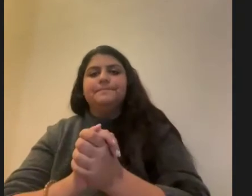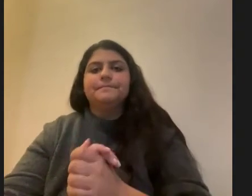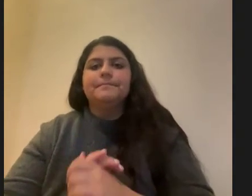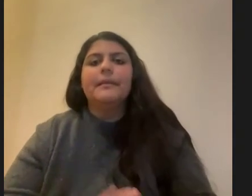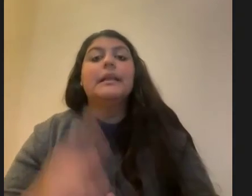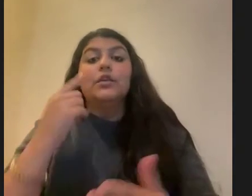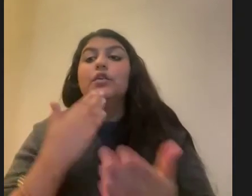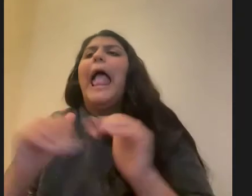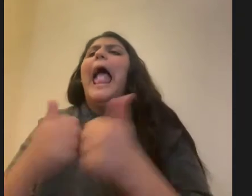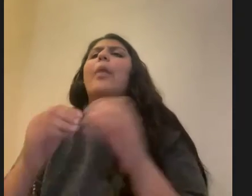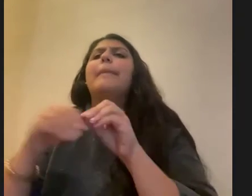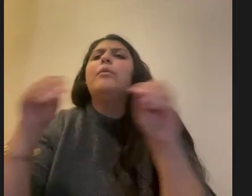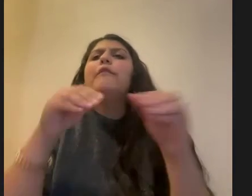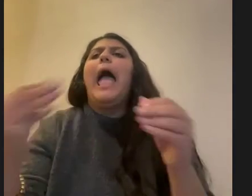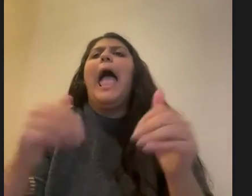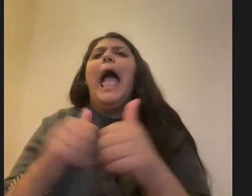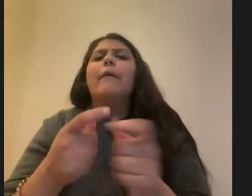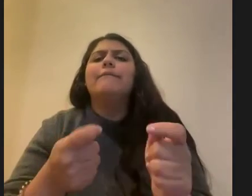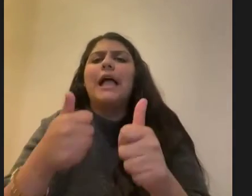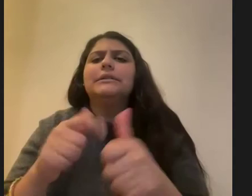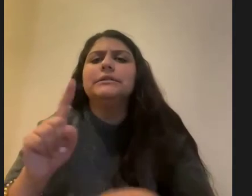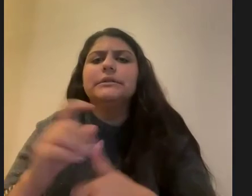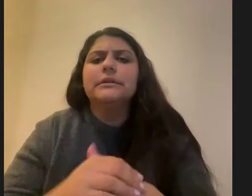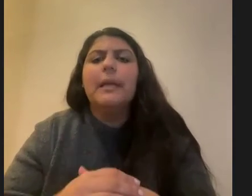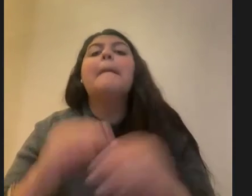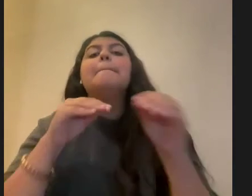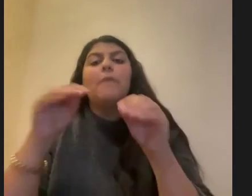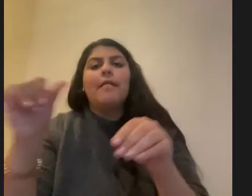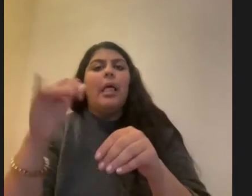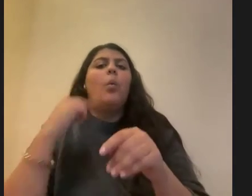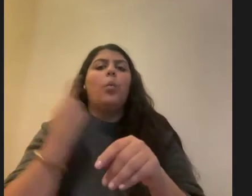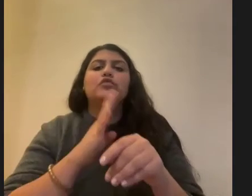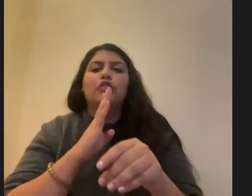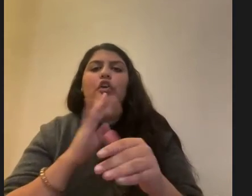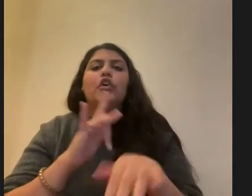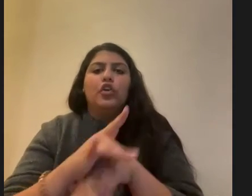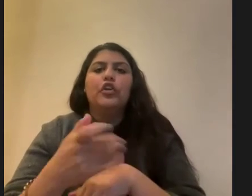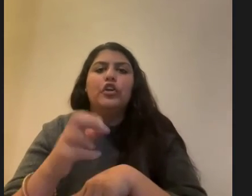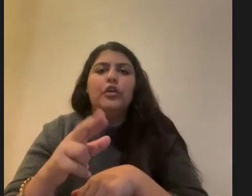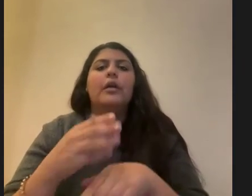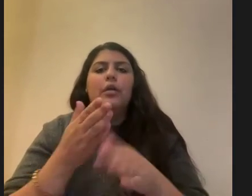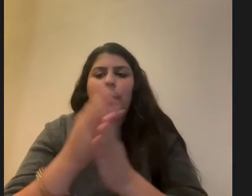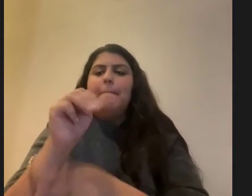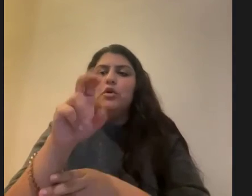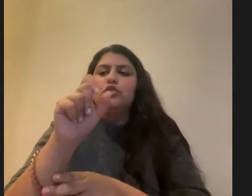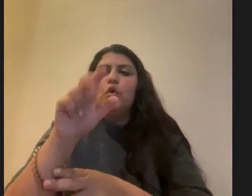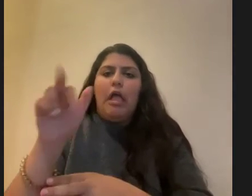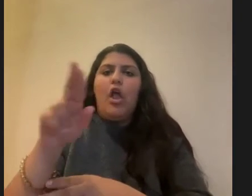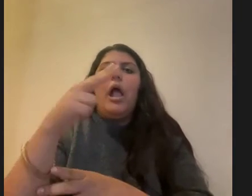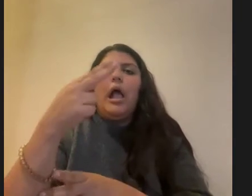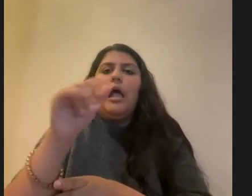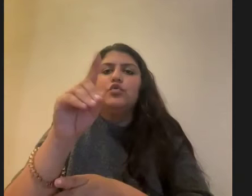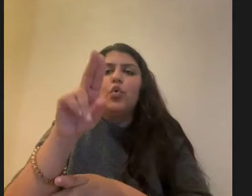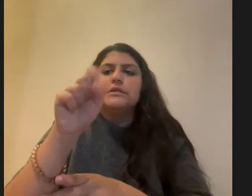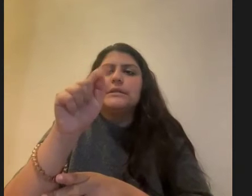octopuses move, and how are they so fast? So they move, like we mentioned earlier, with those muscular hydrostats and like this sort of water